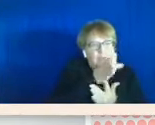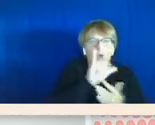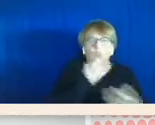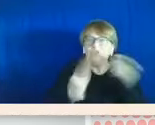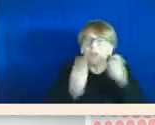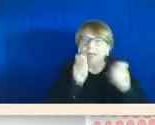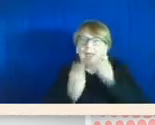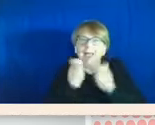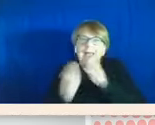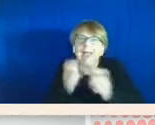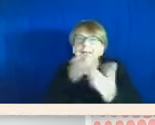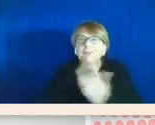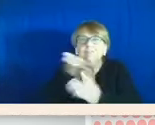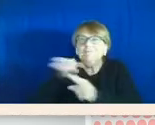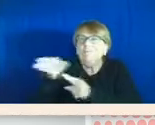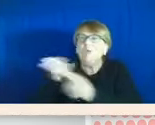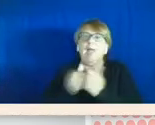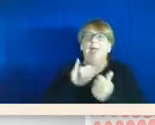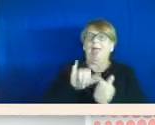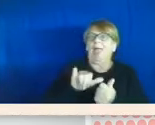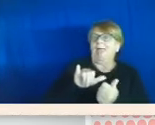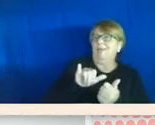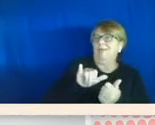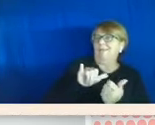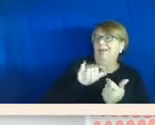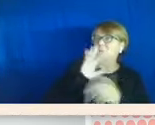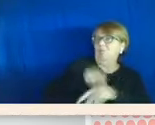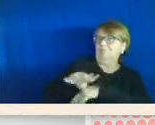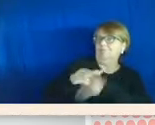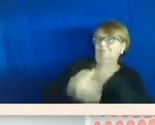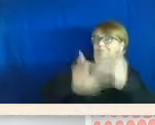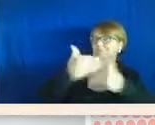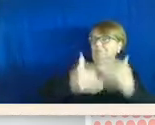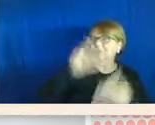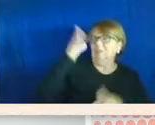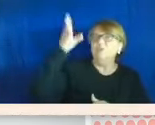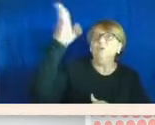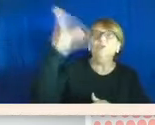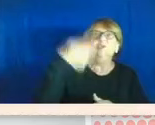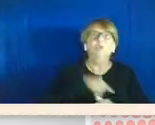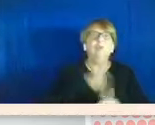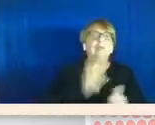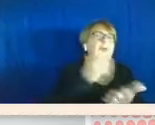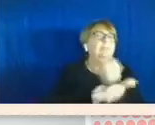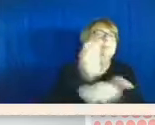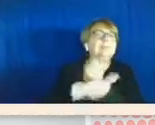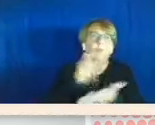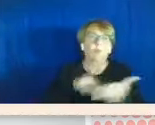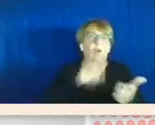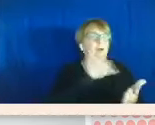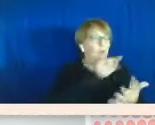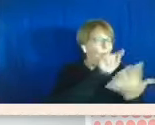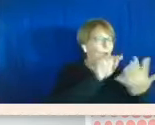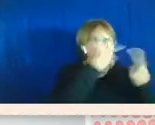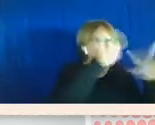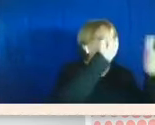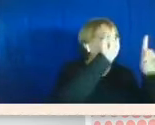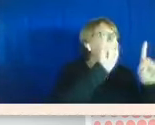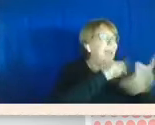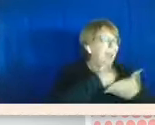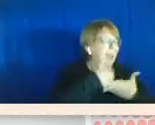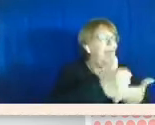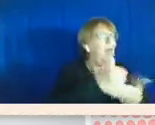do moving forward so that we can capture what worked and what helped to provide services